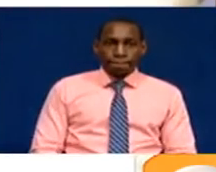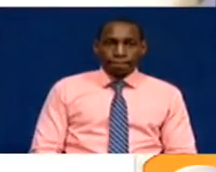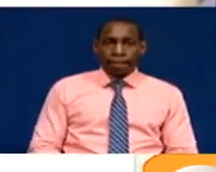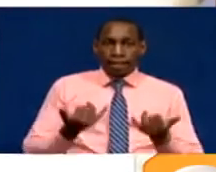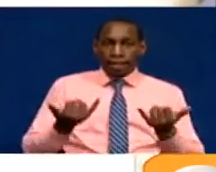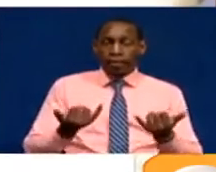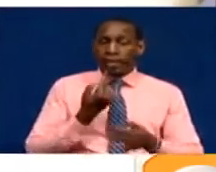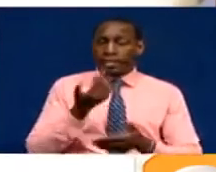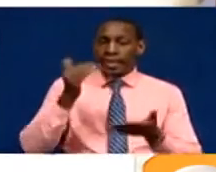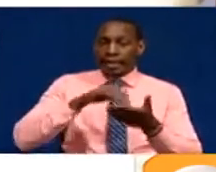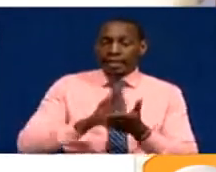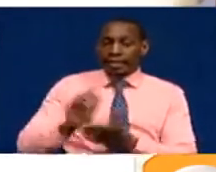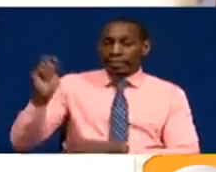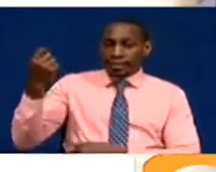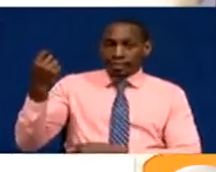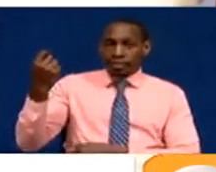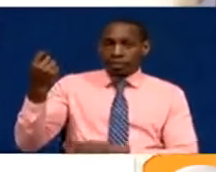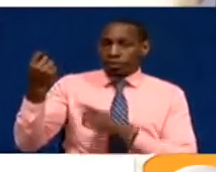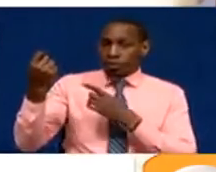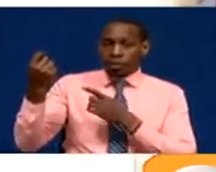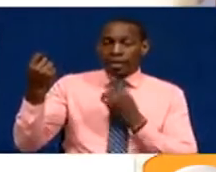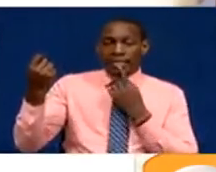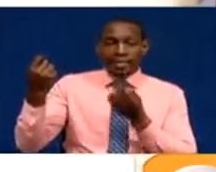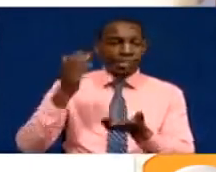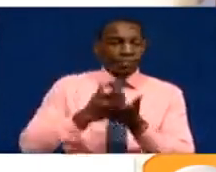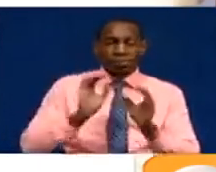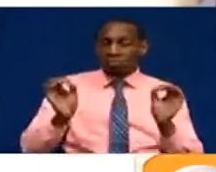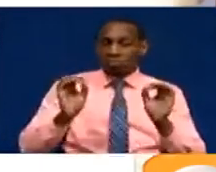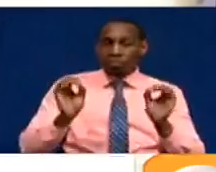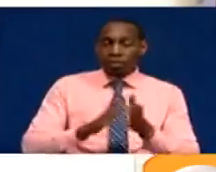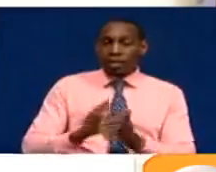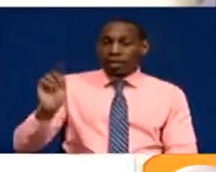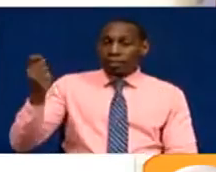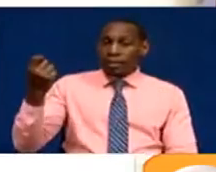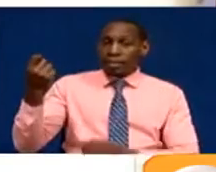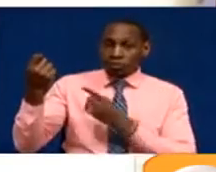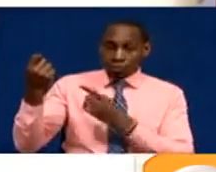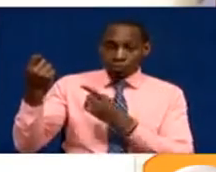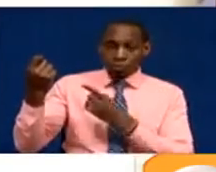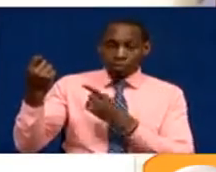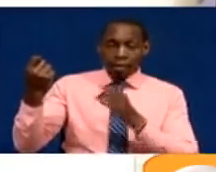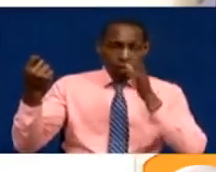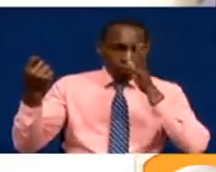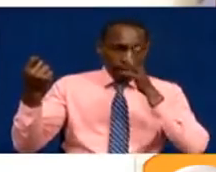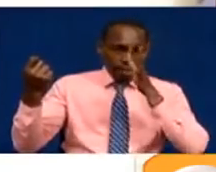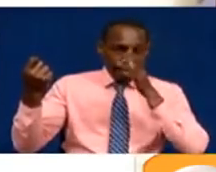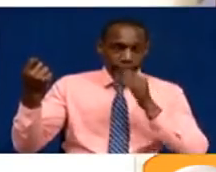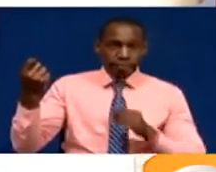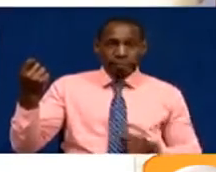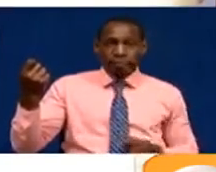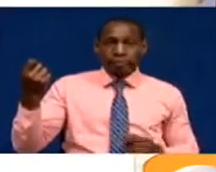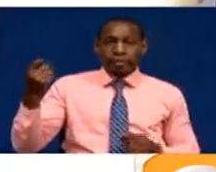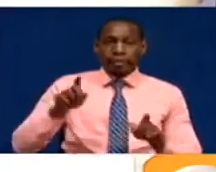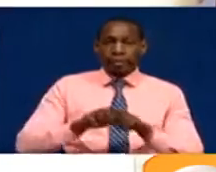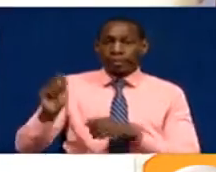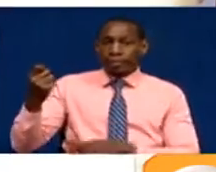I say again, the president was not telling the truth. The president was lying.